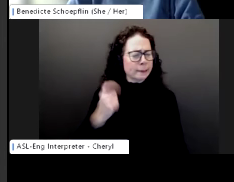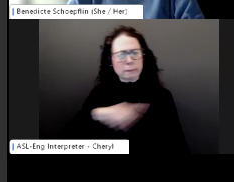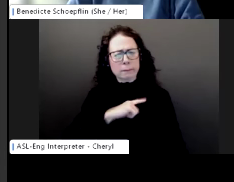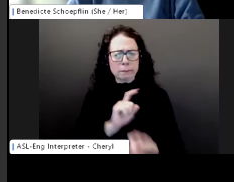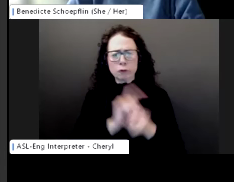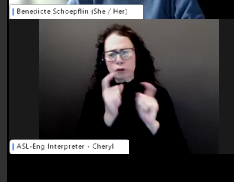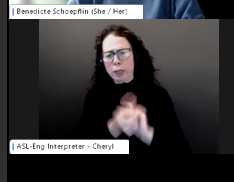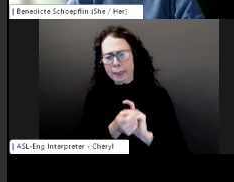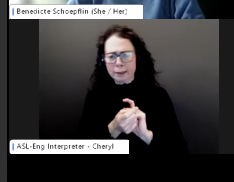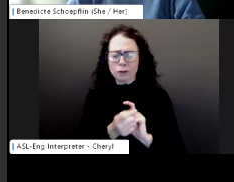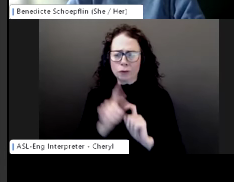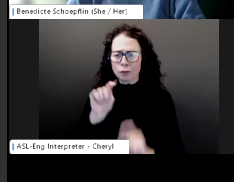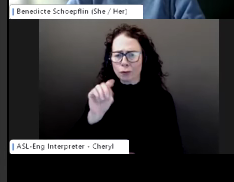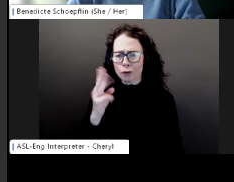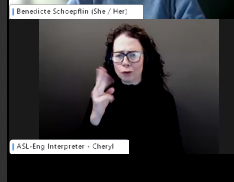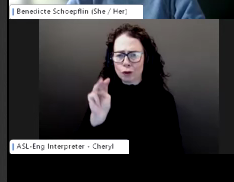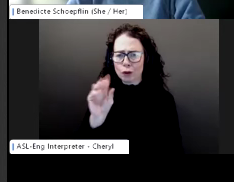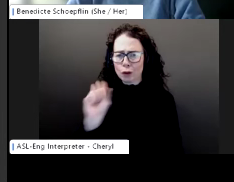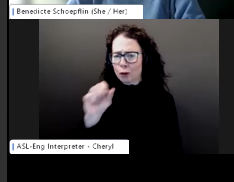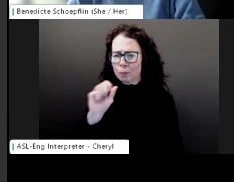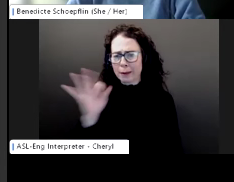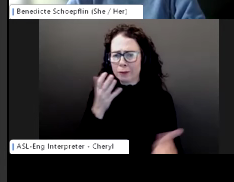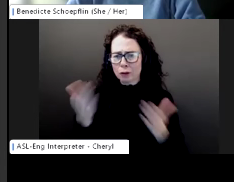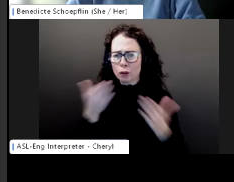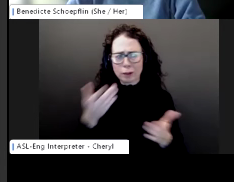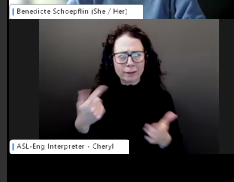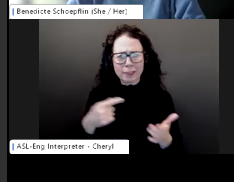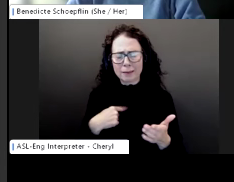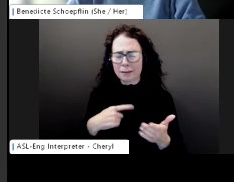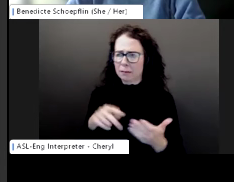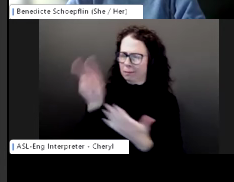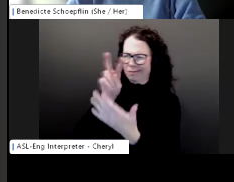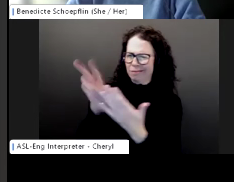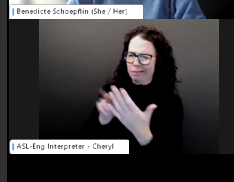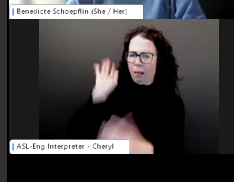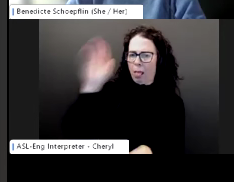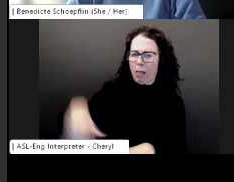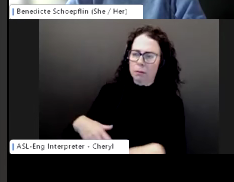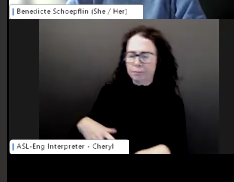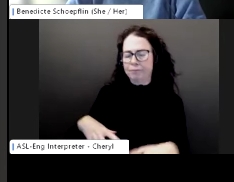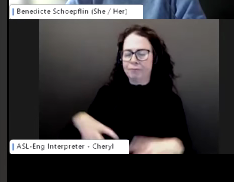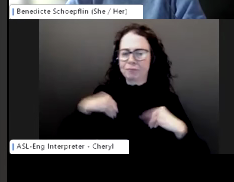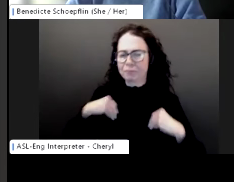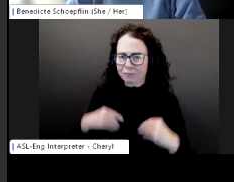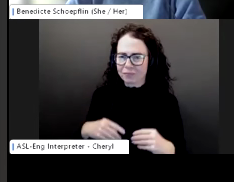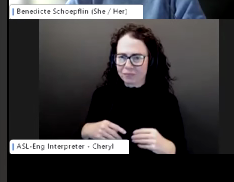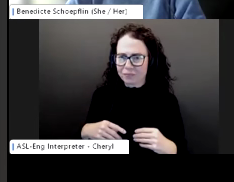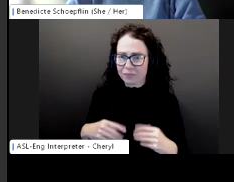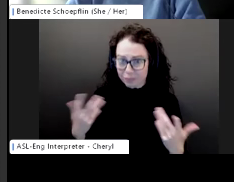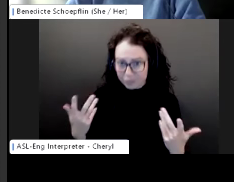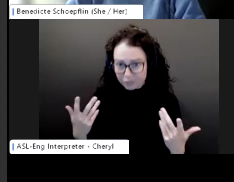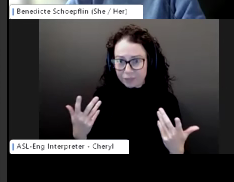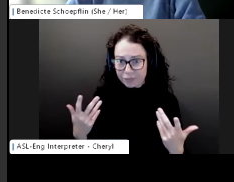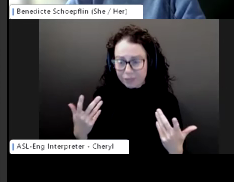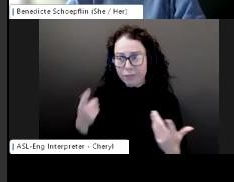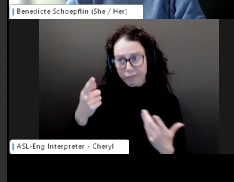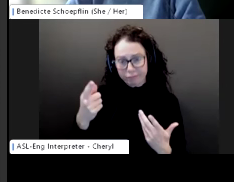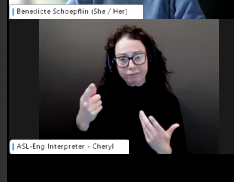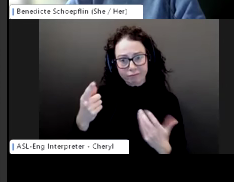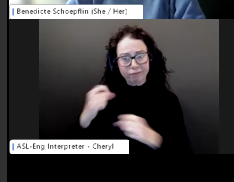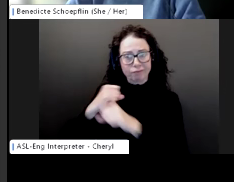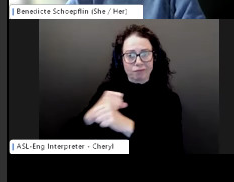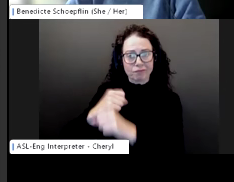So there's that risk. And of course, that risk comes with the even bigger risk that once sold